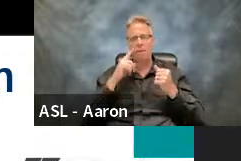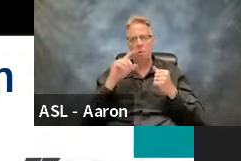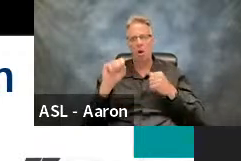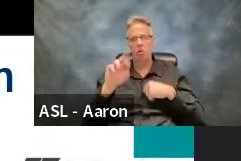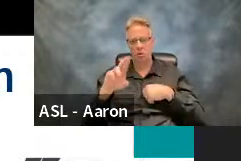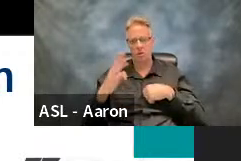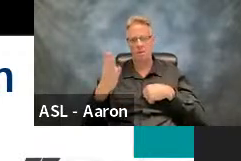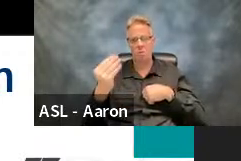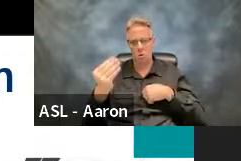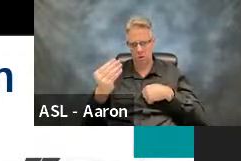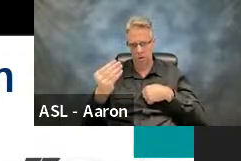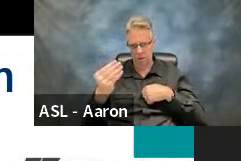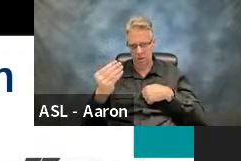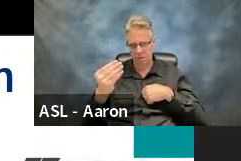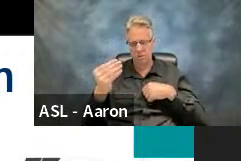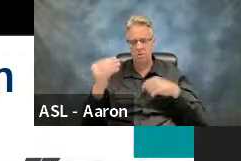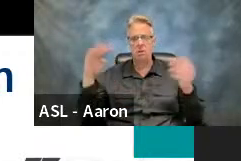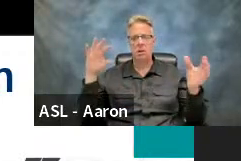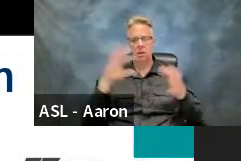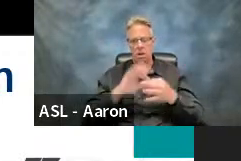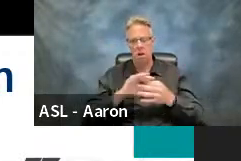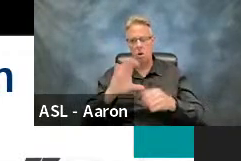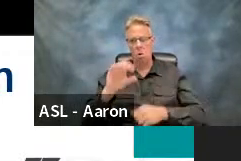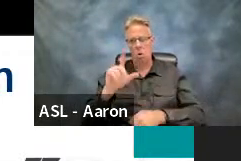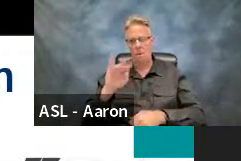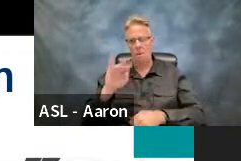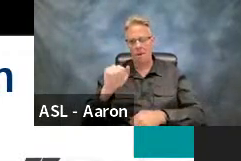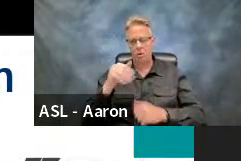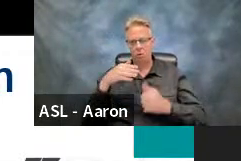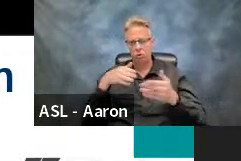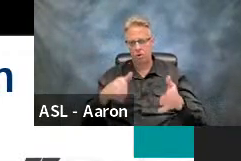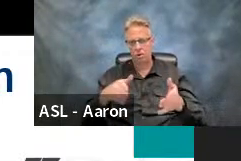SR14 connect to Columbia Street.